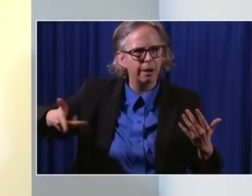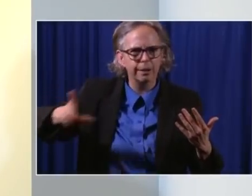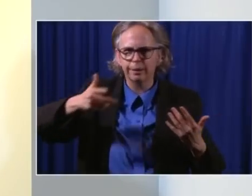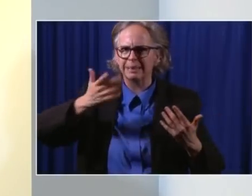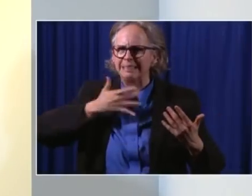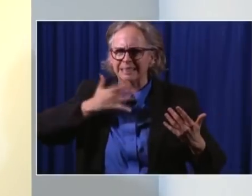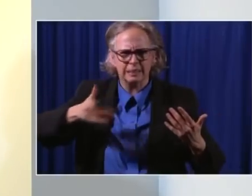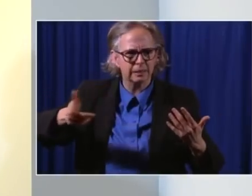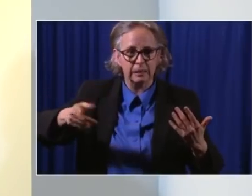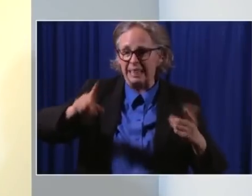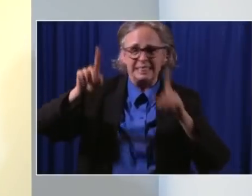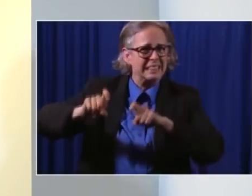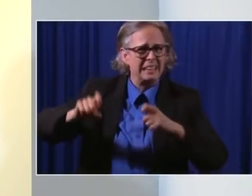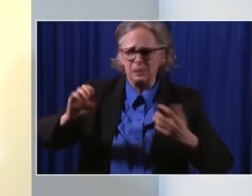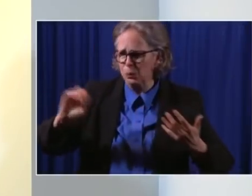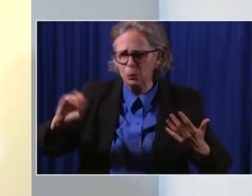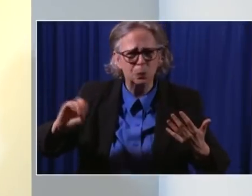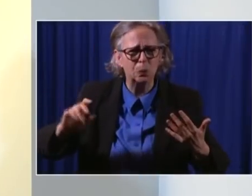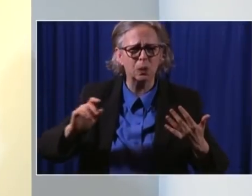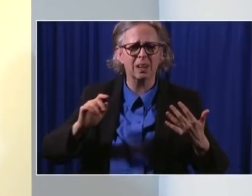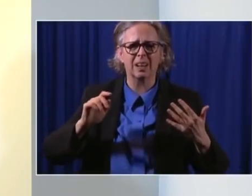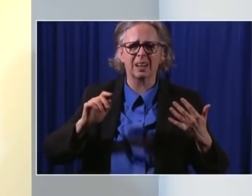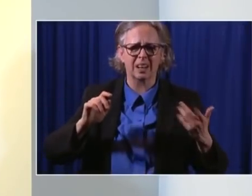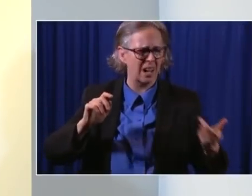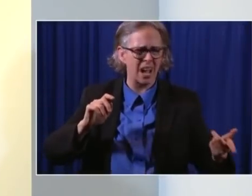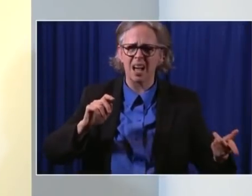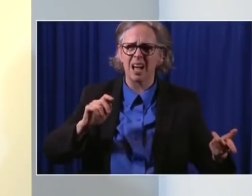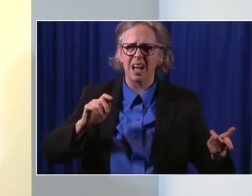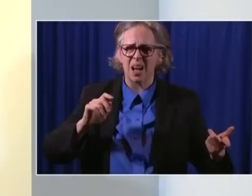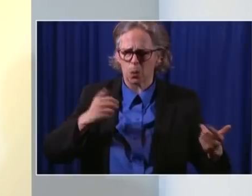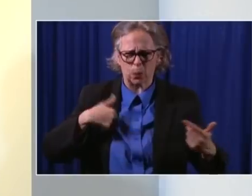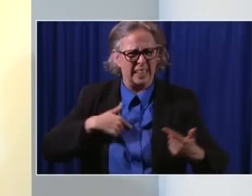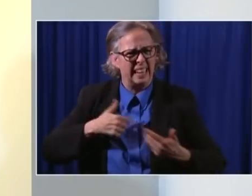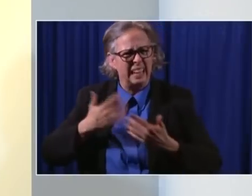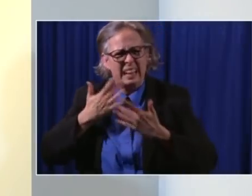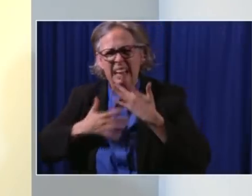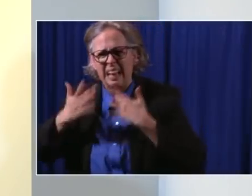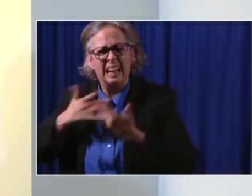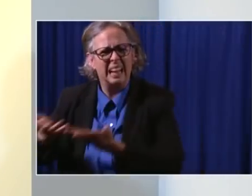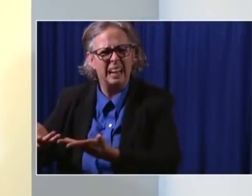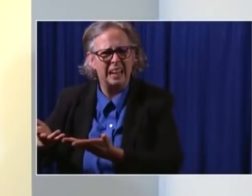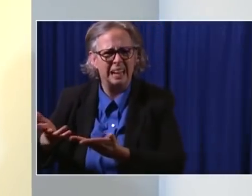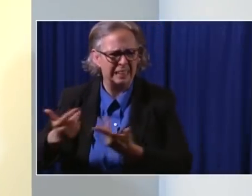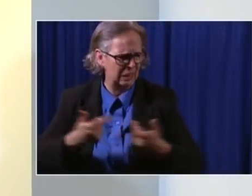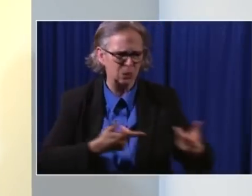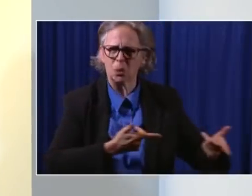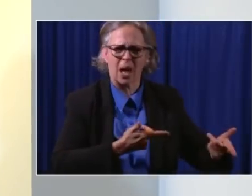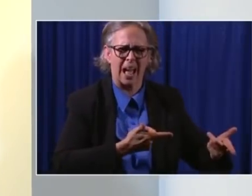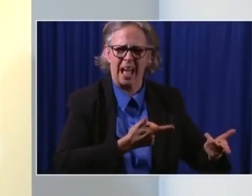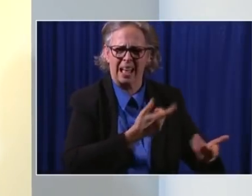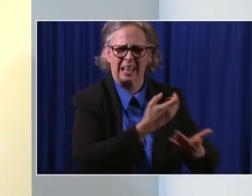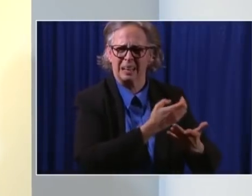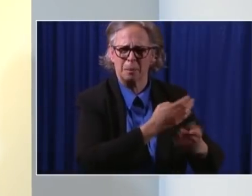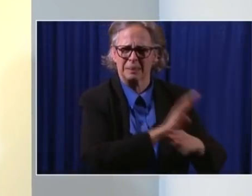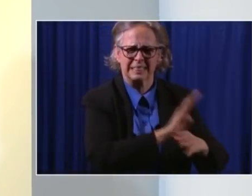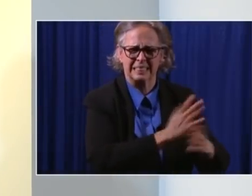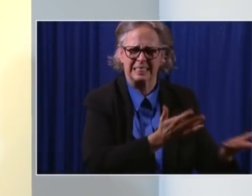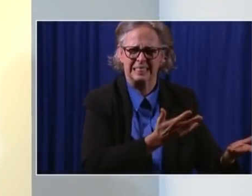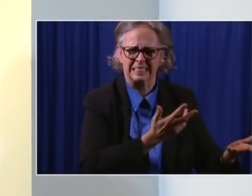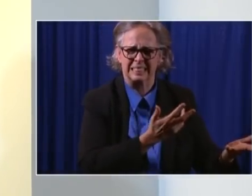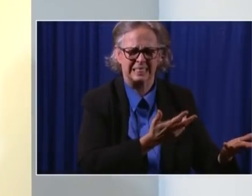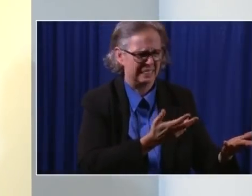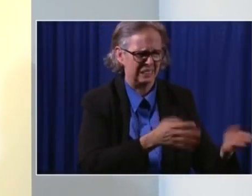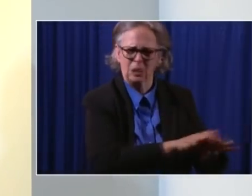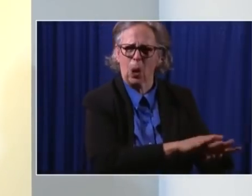testing, of all kinds of things that are essential for healthcare workers and for public health officials